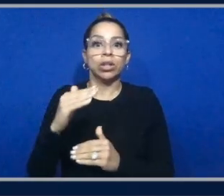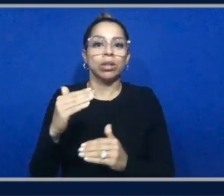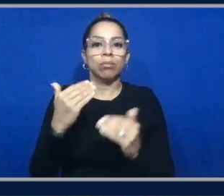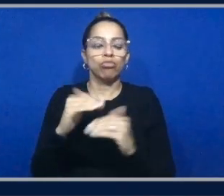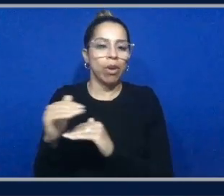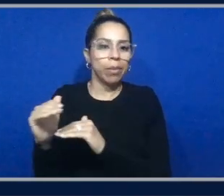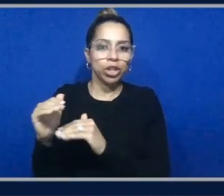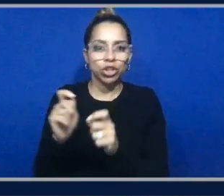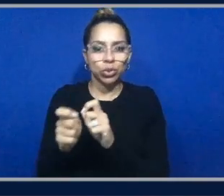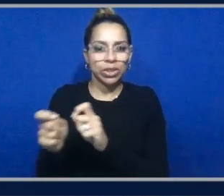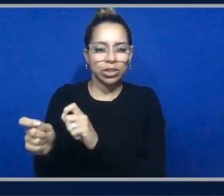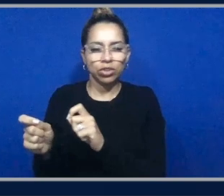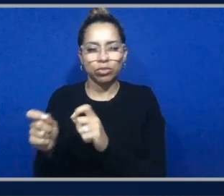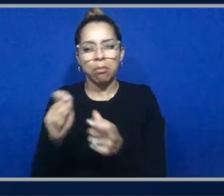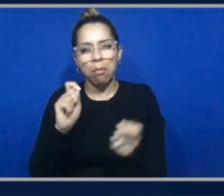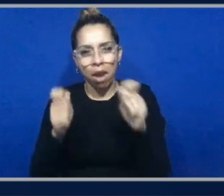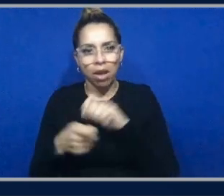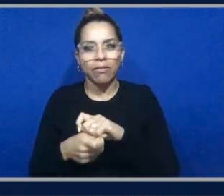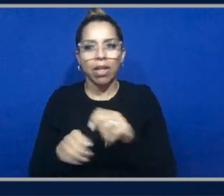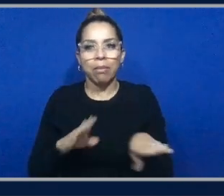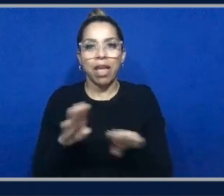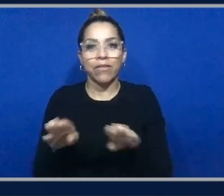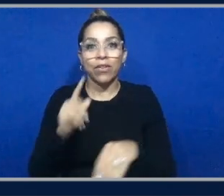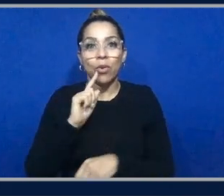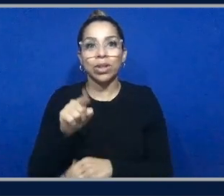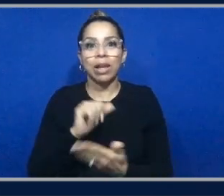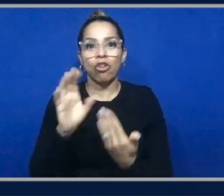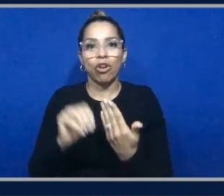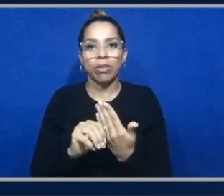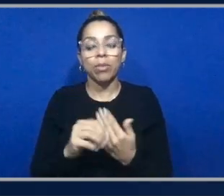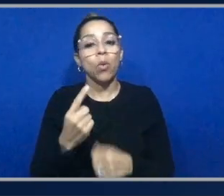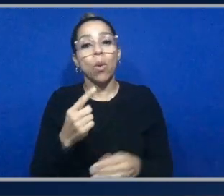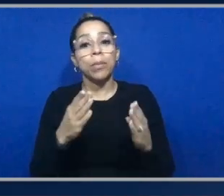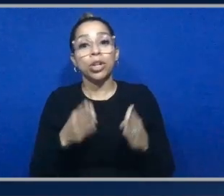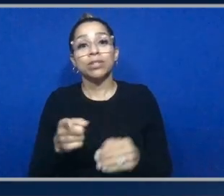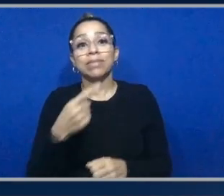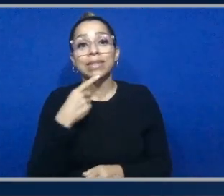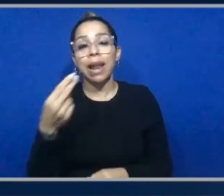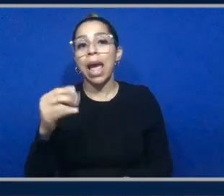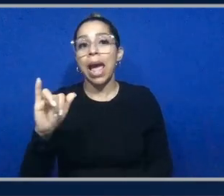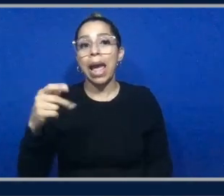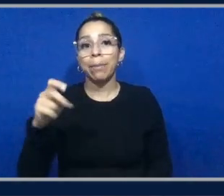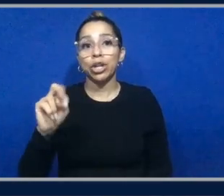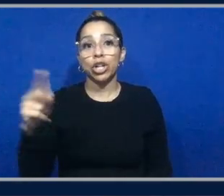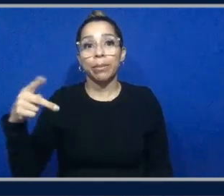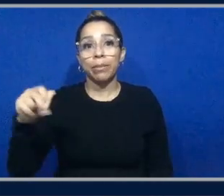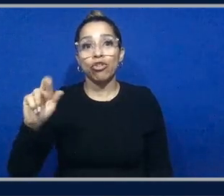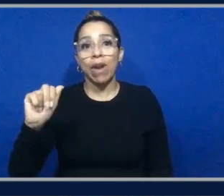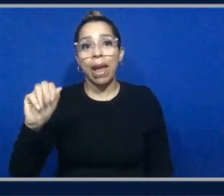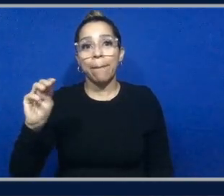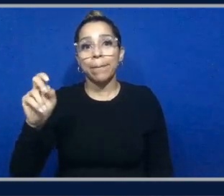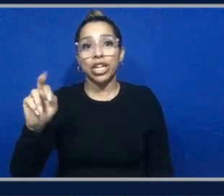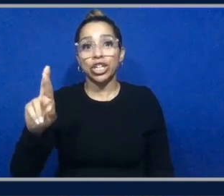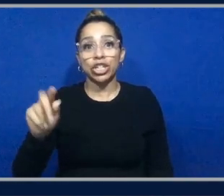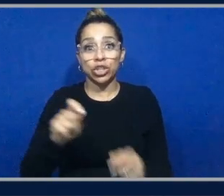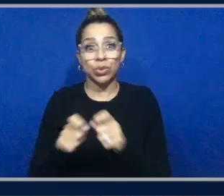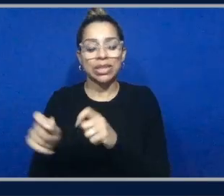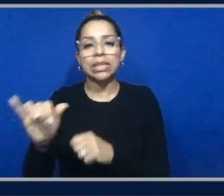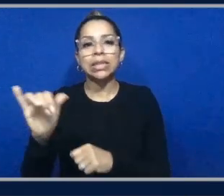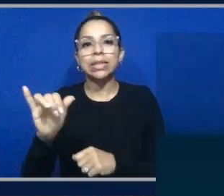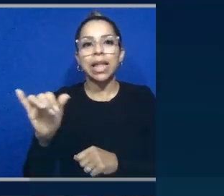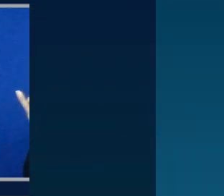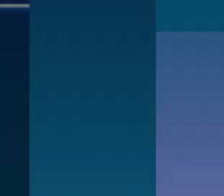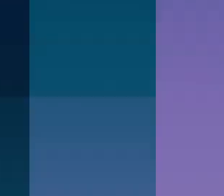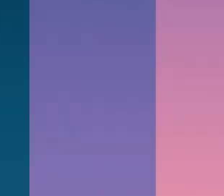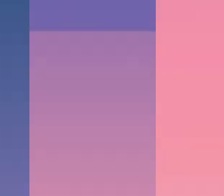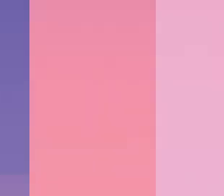algorithm. So one person said hyperparameter tuning is like knobs on a dash. That is how I explain it. Okay. Like, imagine all these levers, and